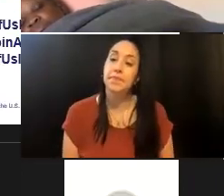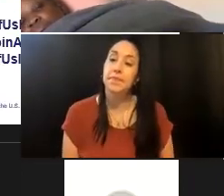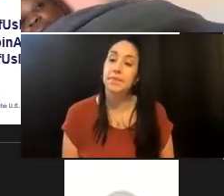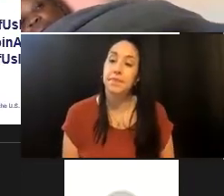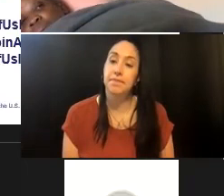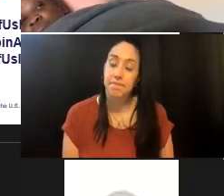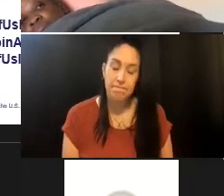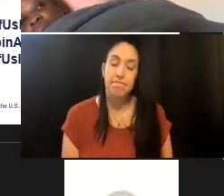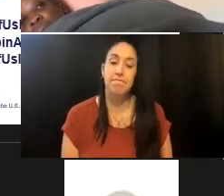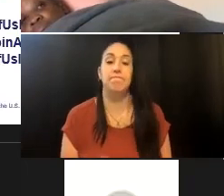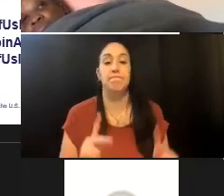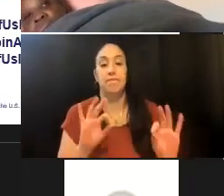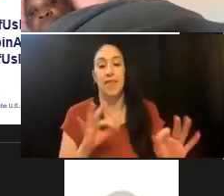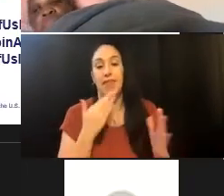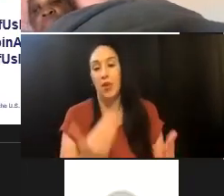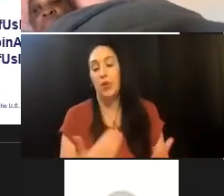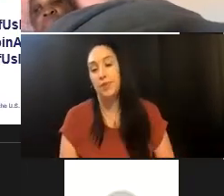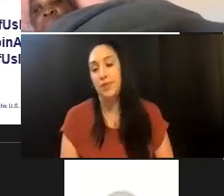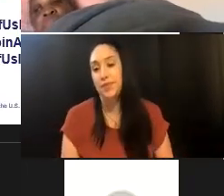Thank you.